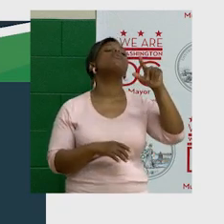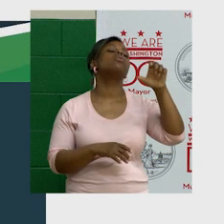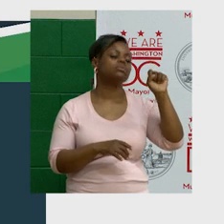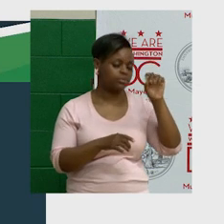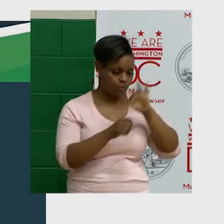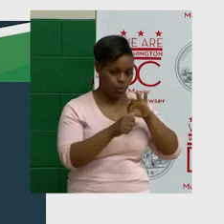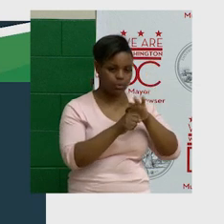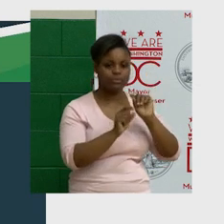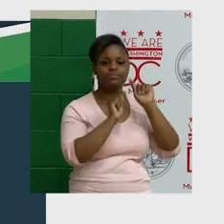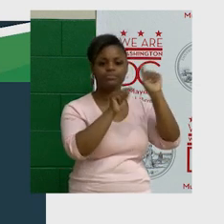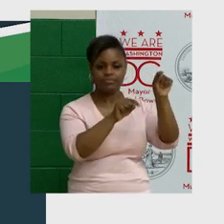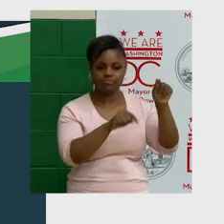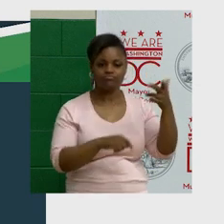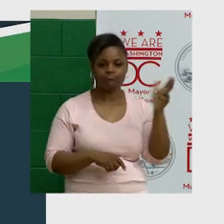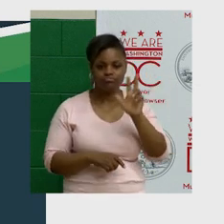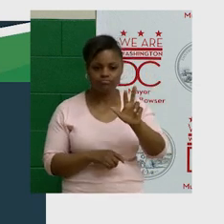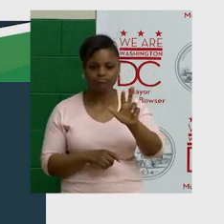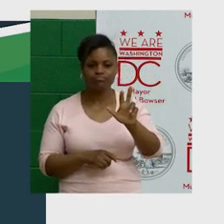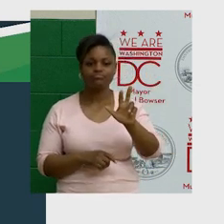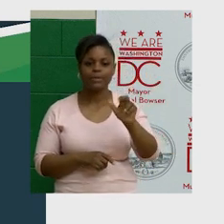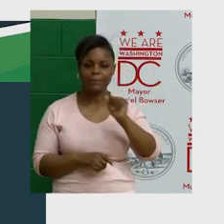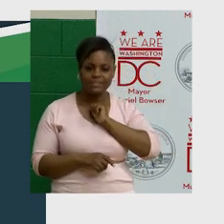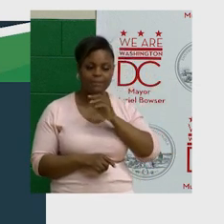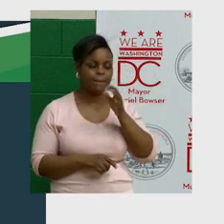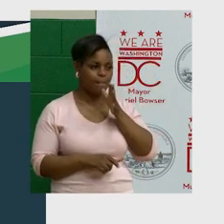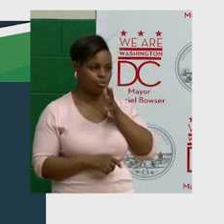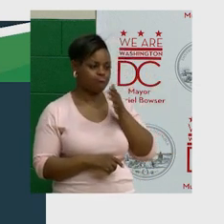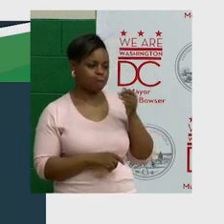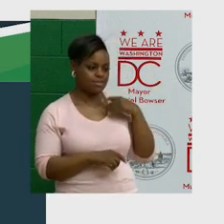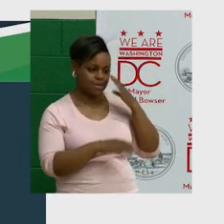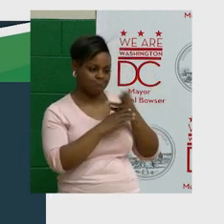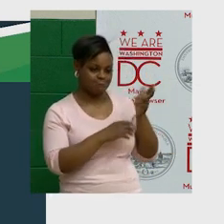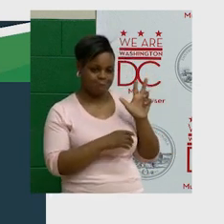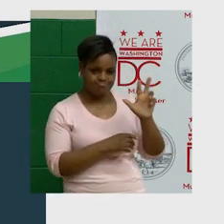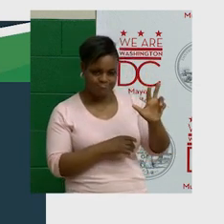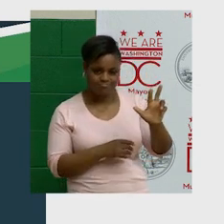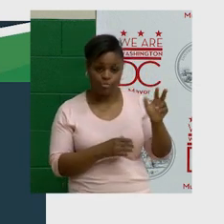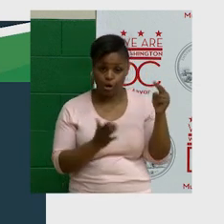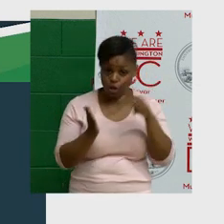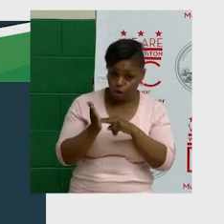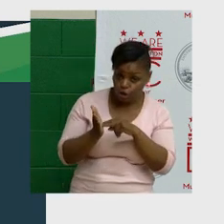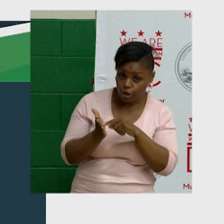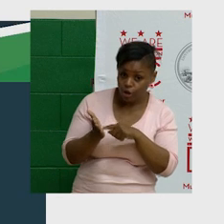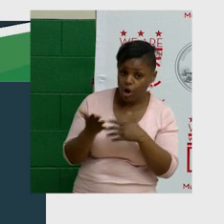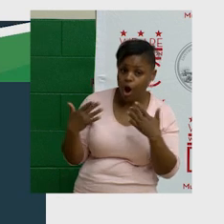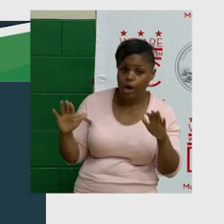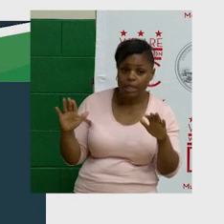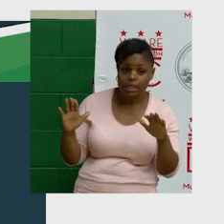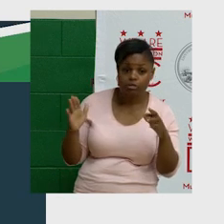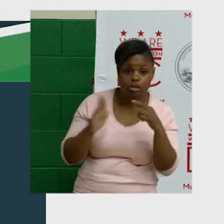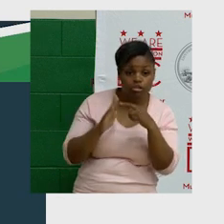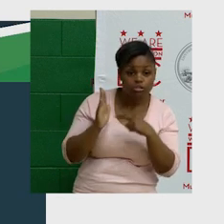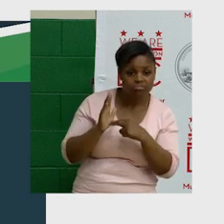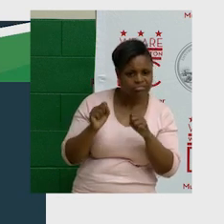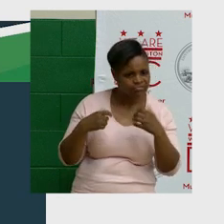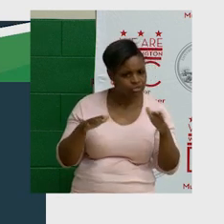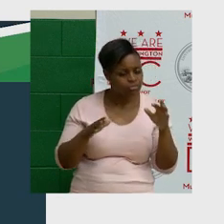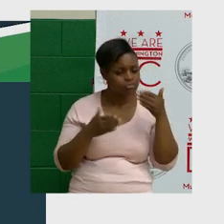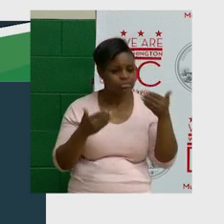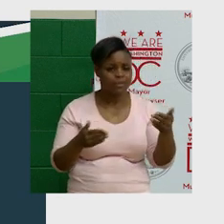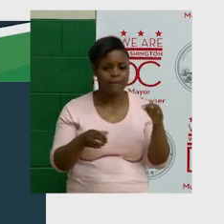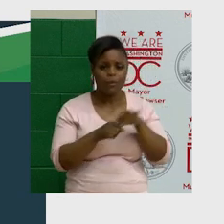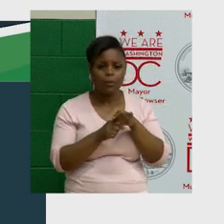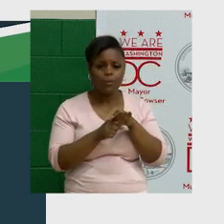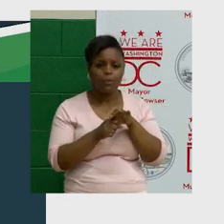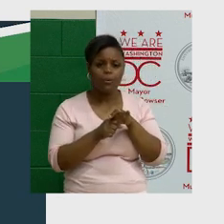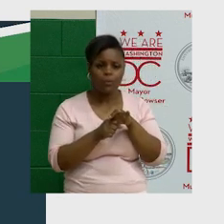at our polling place at Check. Because he had been auto-enrolled after getting his driver's license. So I think everybody being able to do their civic duty,